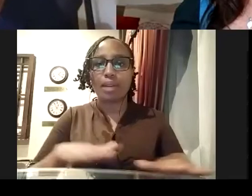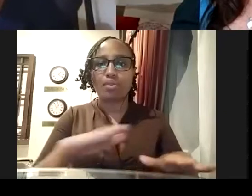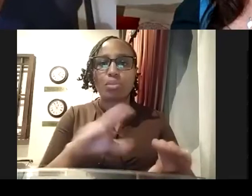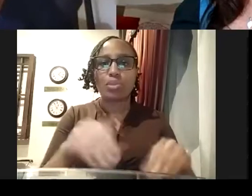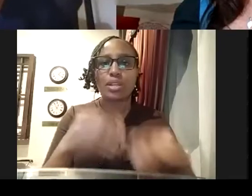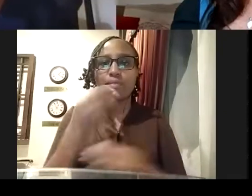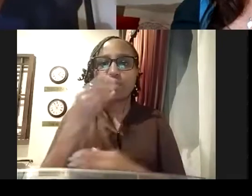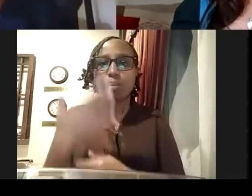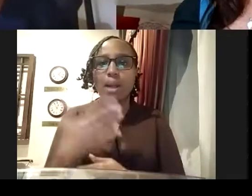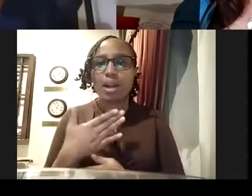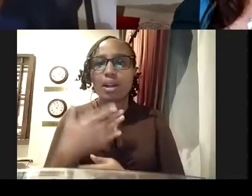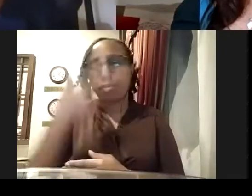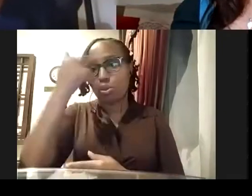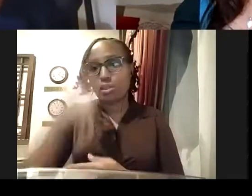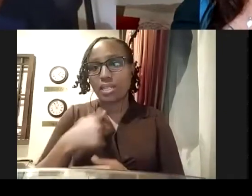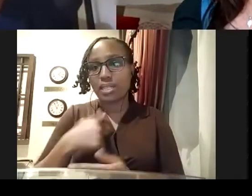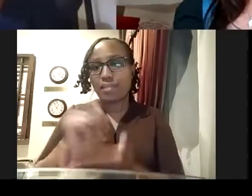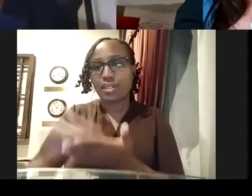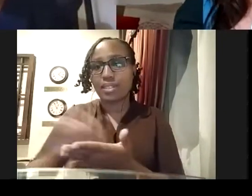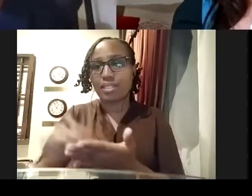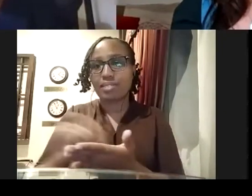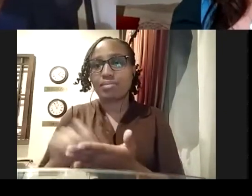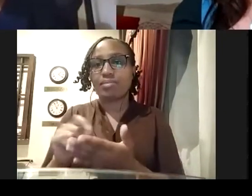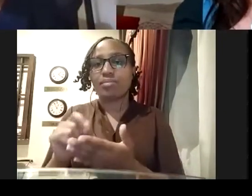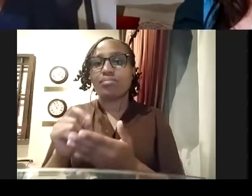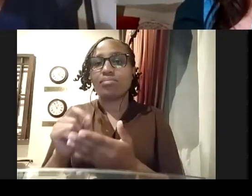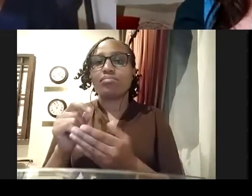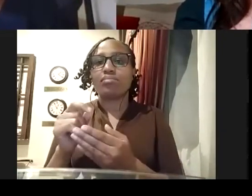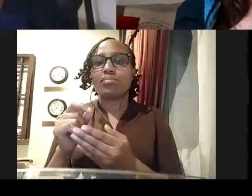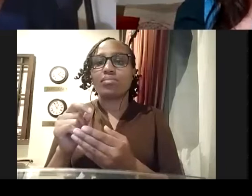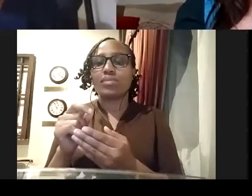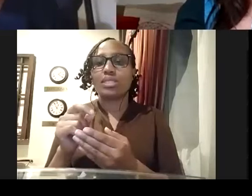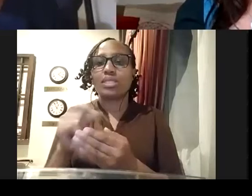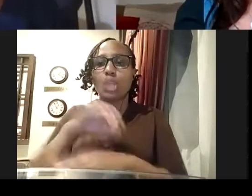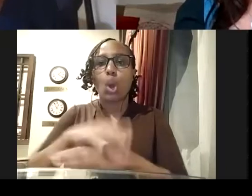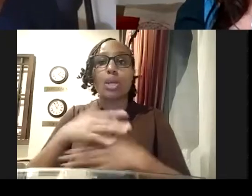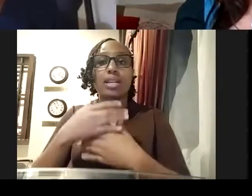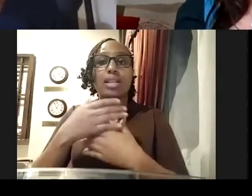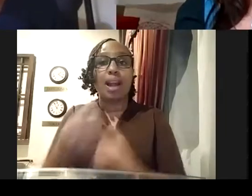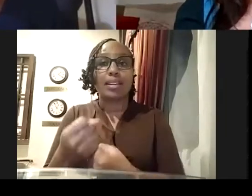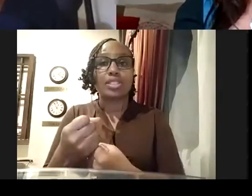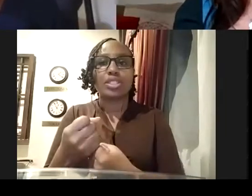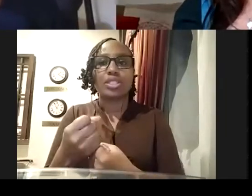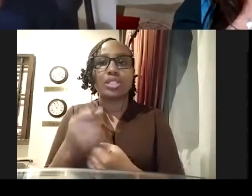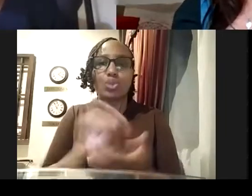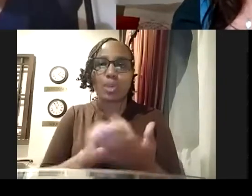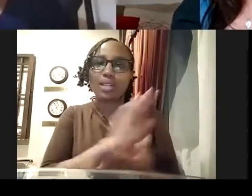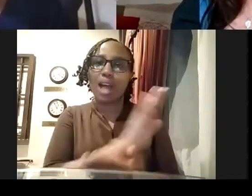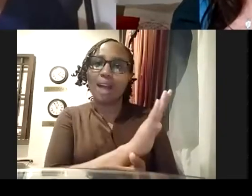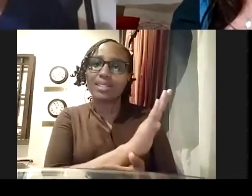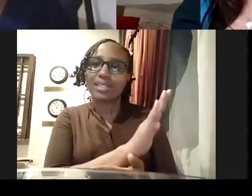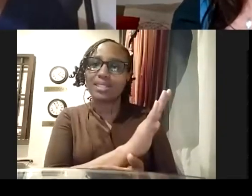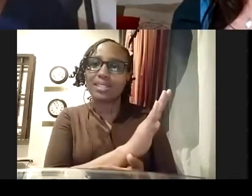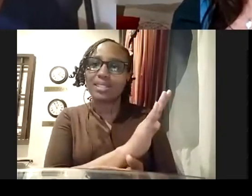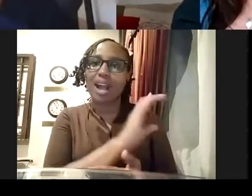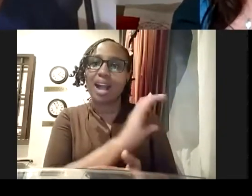I had written Kavata in the way that I have, she's gotten the courage to write characters, her characters in the way that she